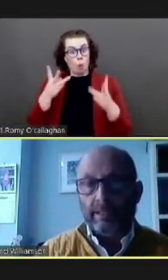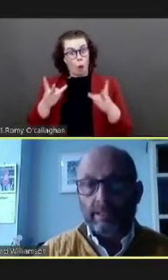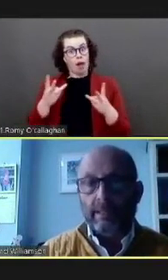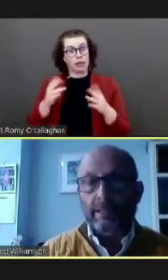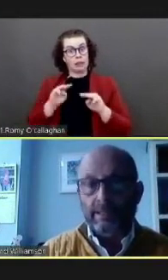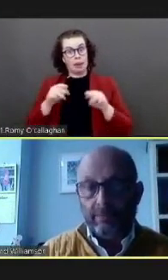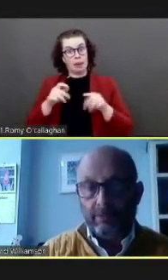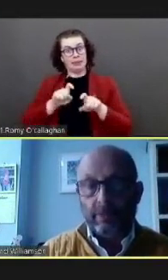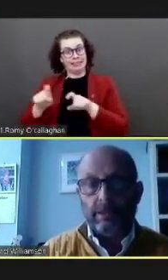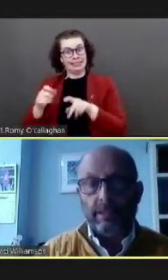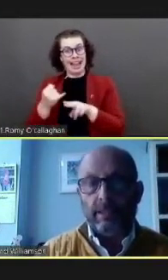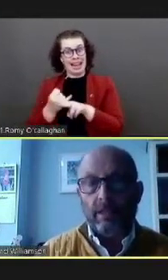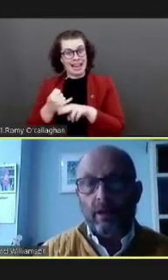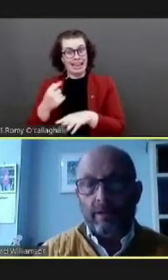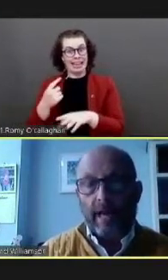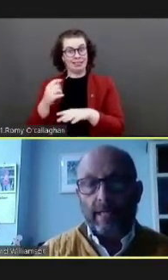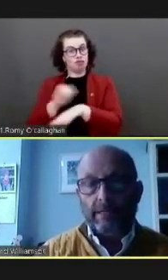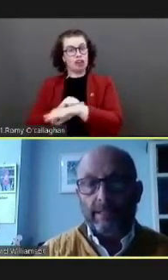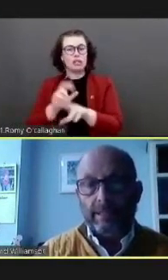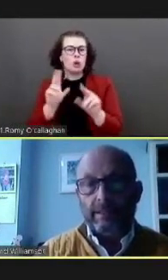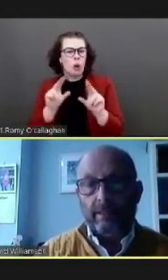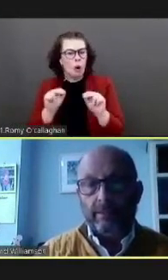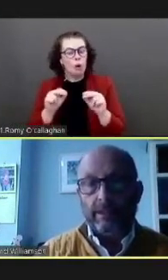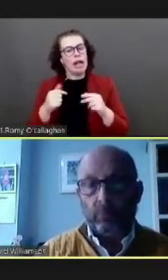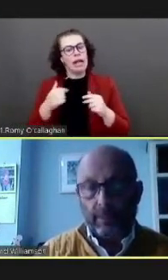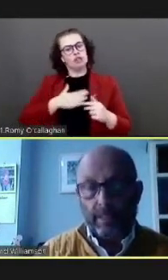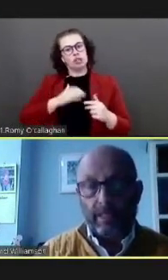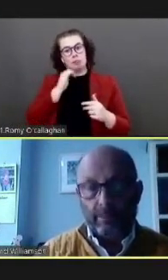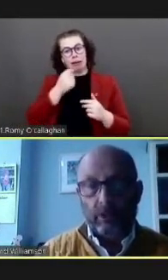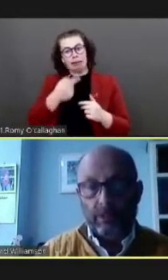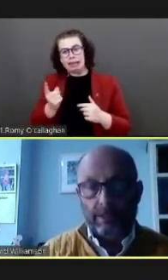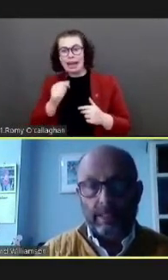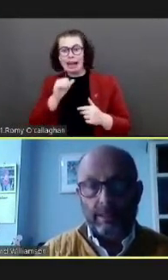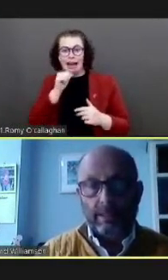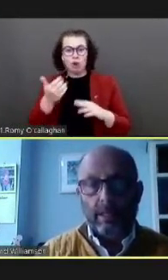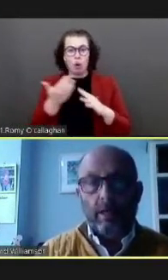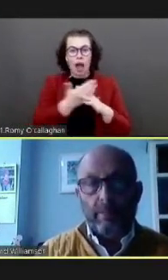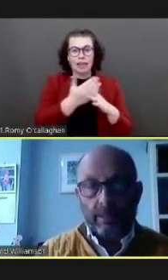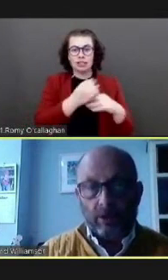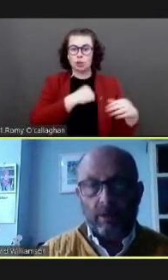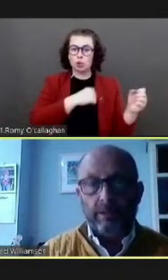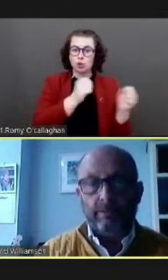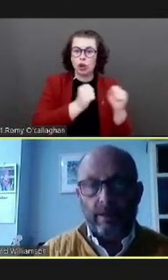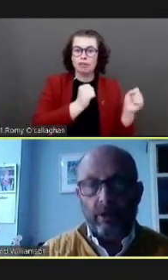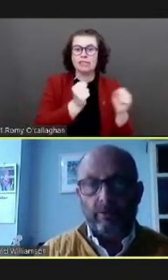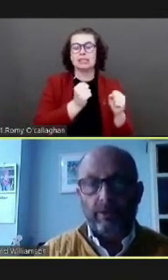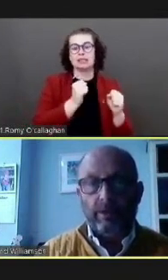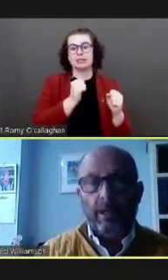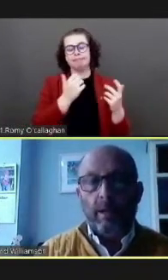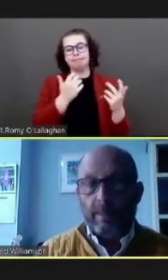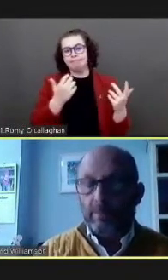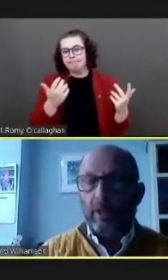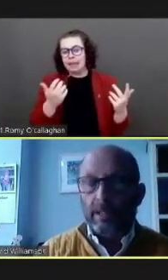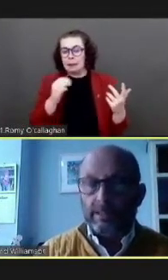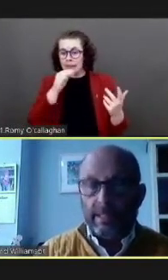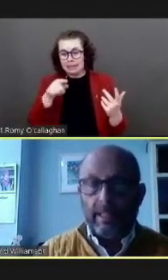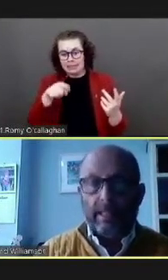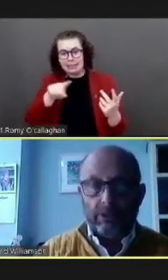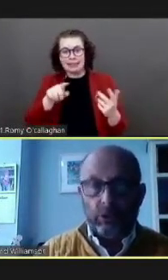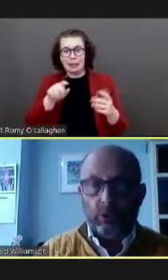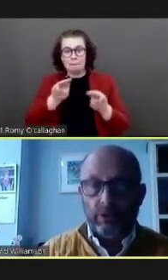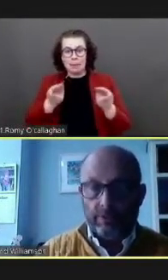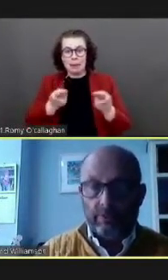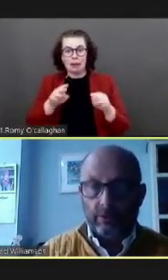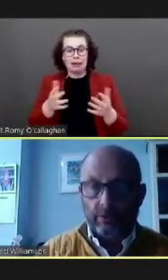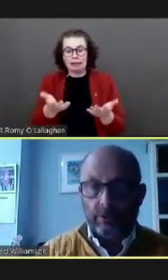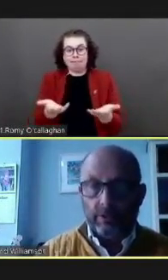be related to the difficulties of accessing services within a community setting, because very often people are seen